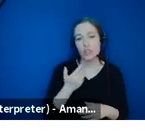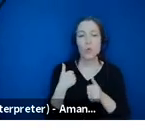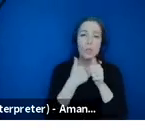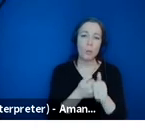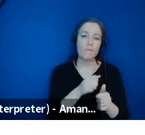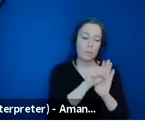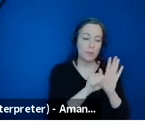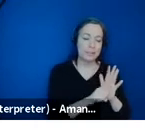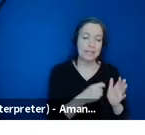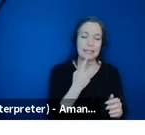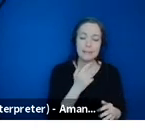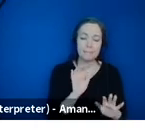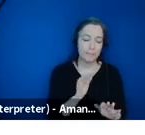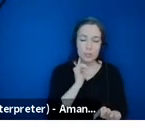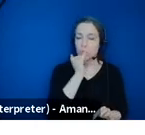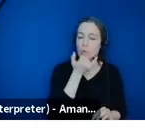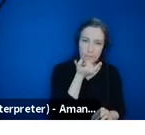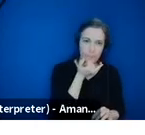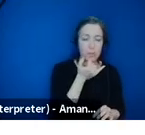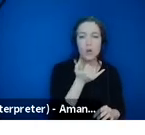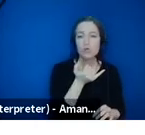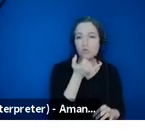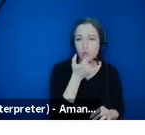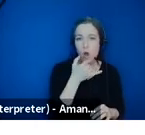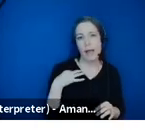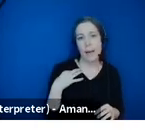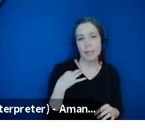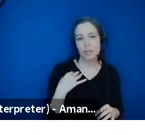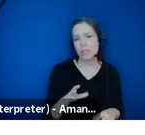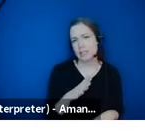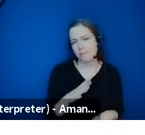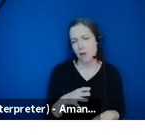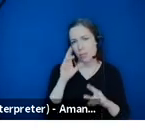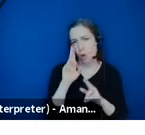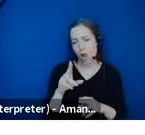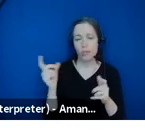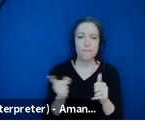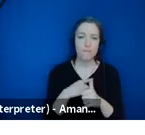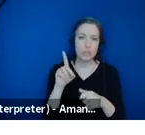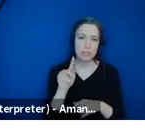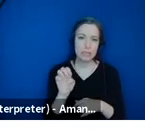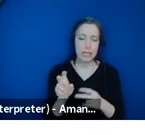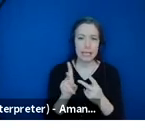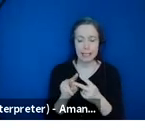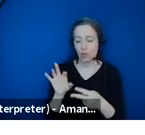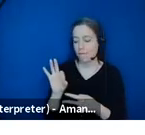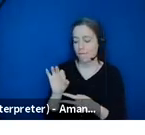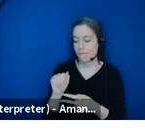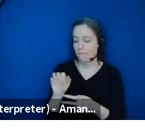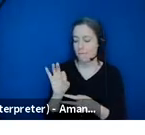to let them know you accidentally completed the wrong application and they'll honor the original date that you submitted either the FAFSA or the MISFA.